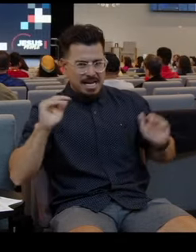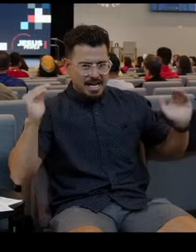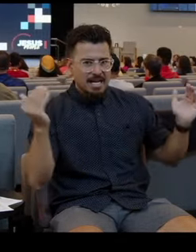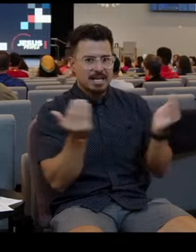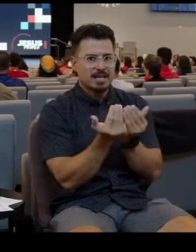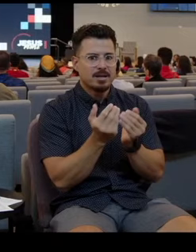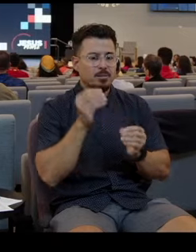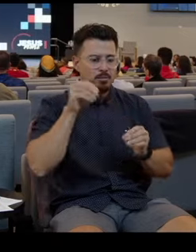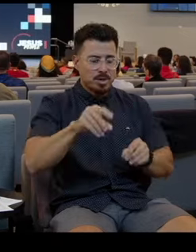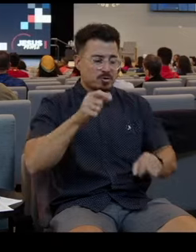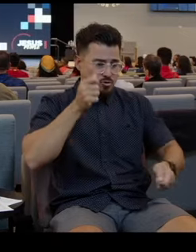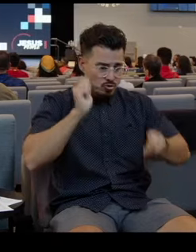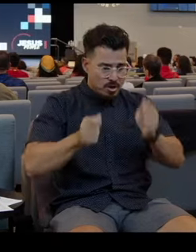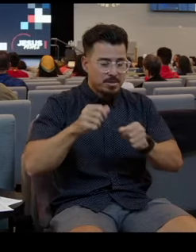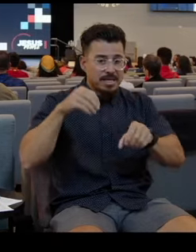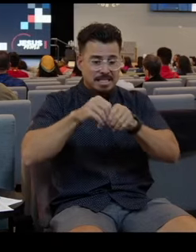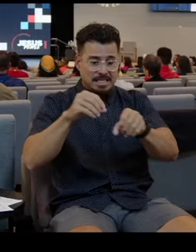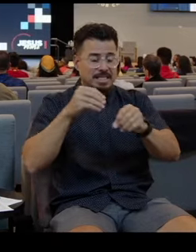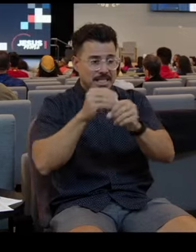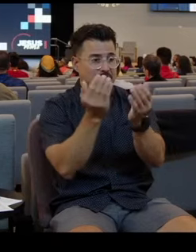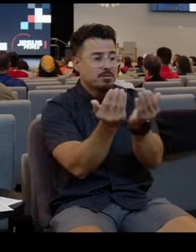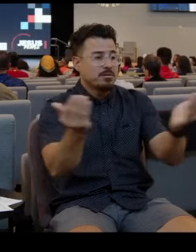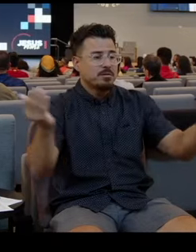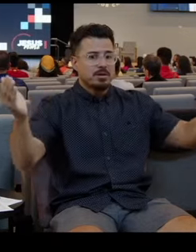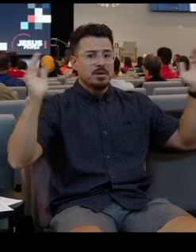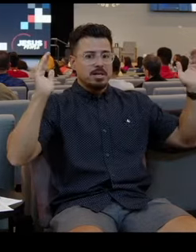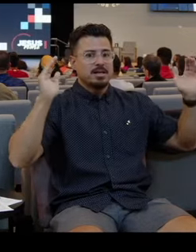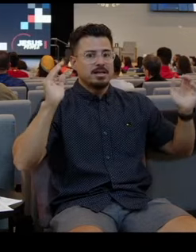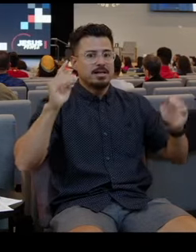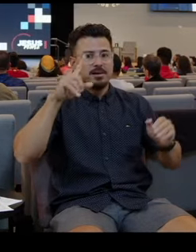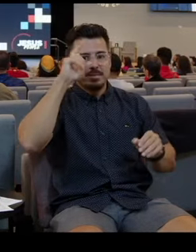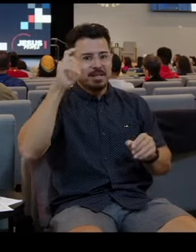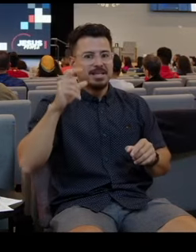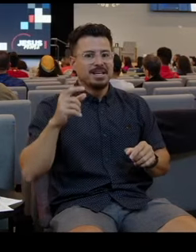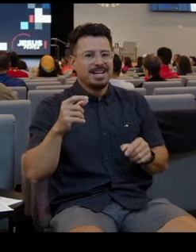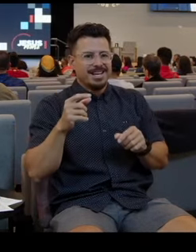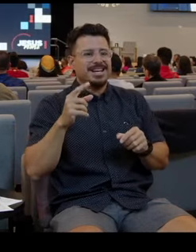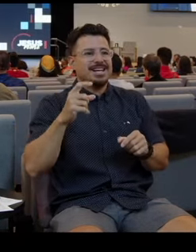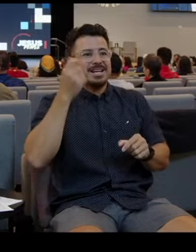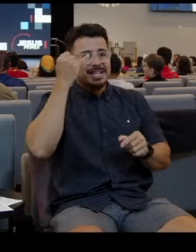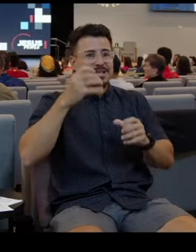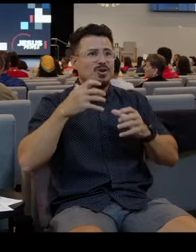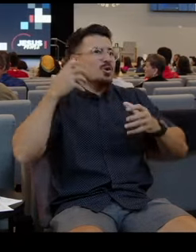Putting a drummer in a plexiglass case is way more humane than shooting him.